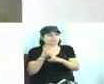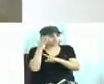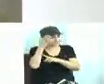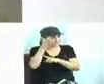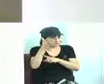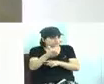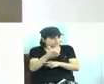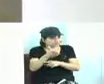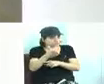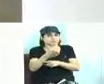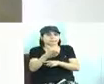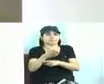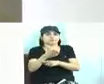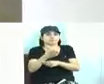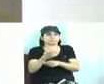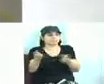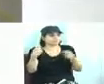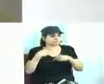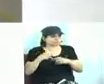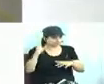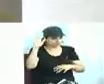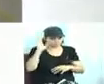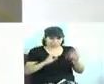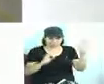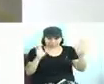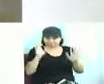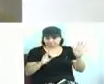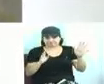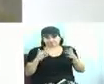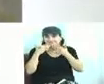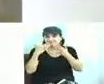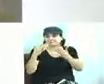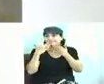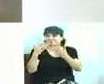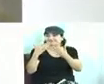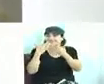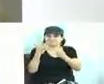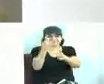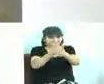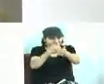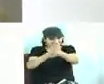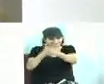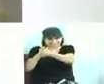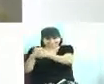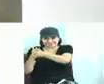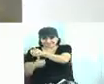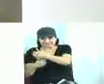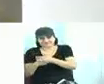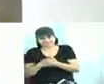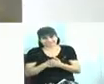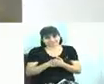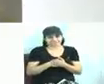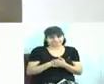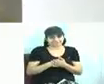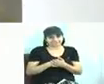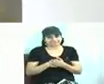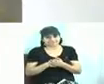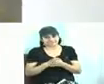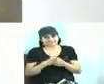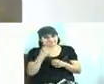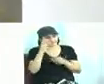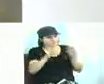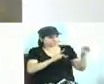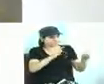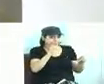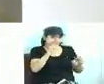made it, if you came out, please just raise your hand. So thank you. Thank each and every one of you. And for those who